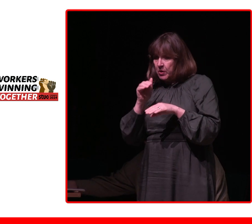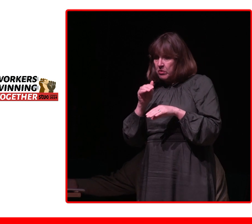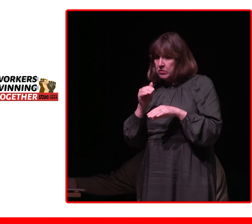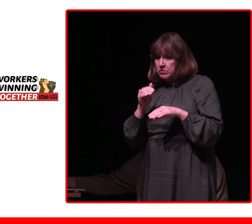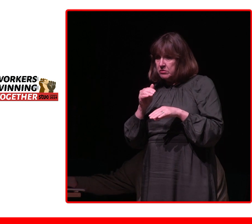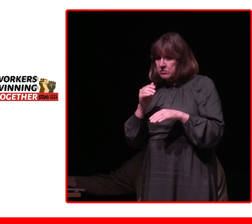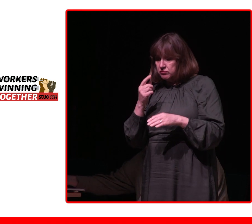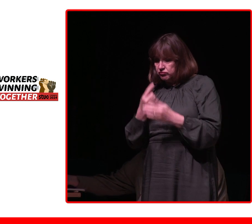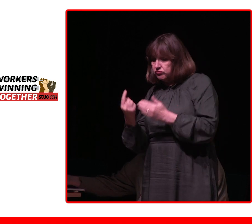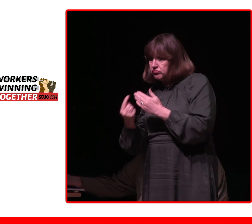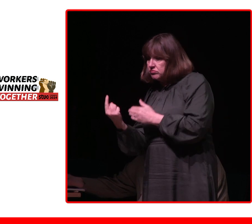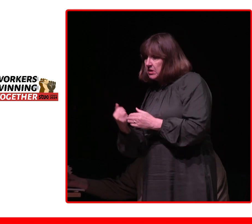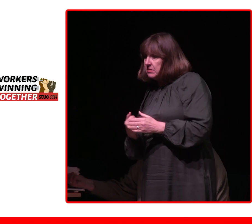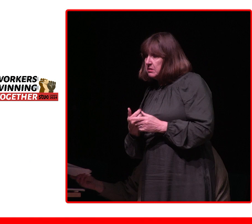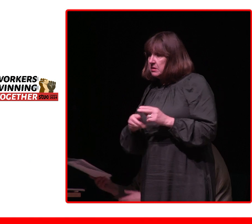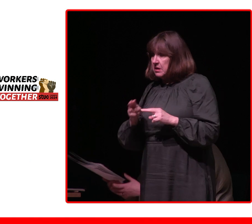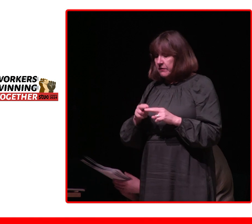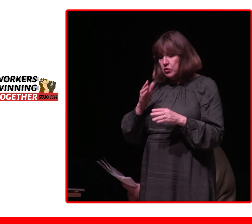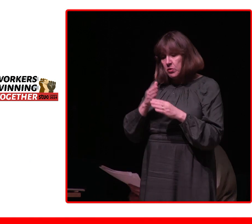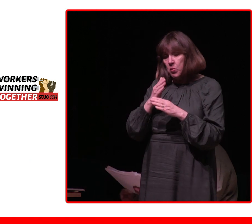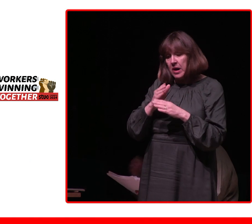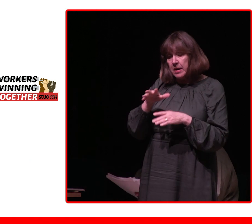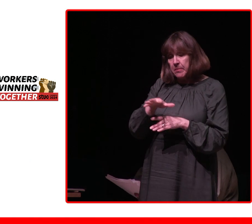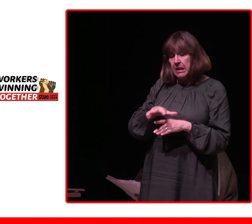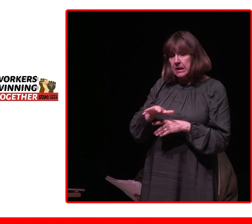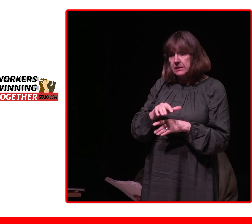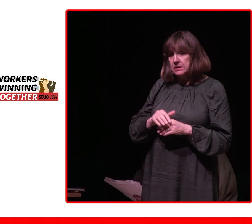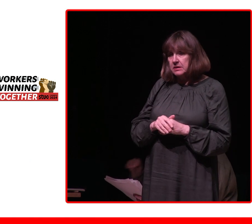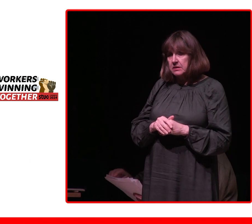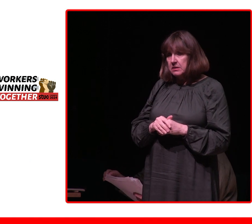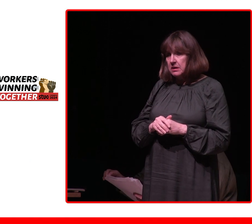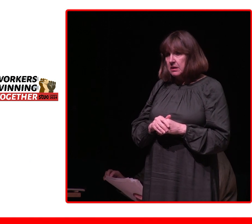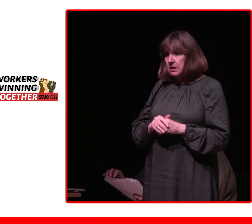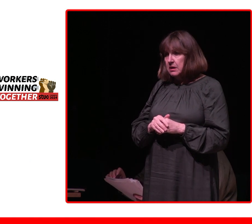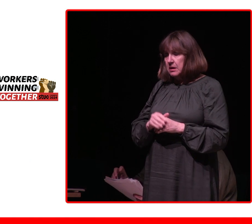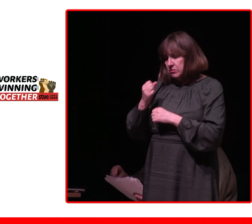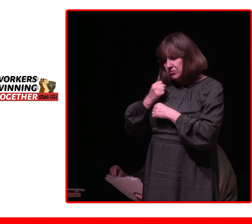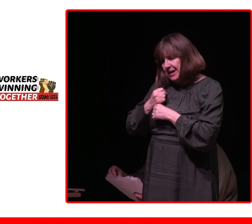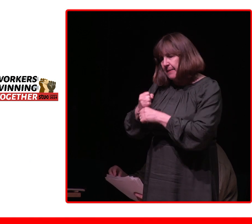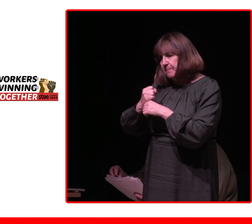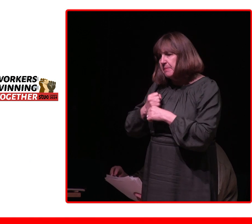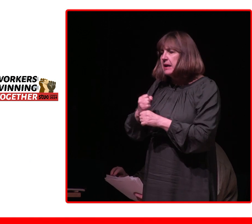words. If you're in your workplace and you're conducting a